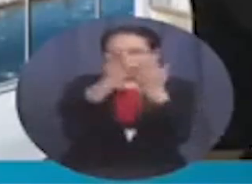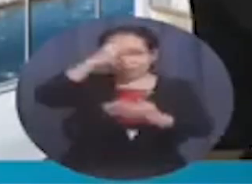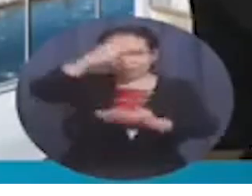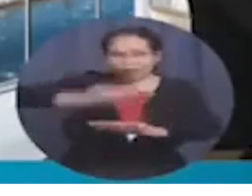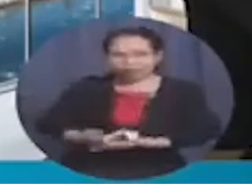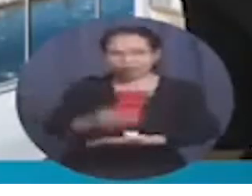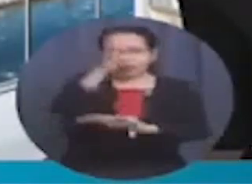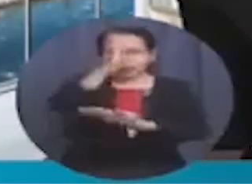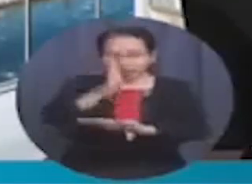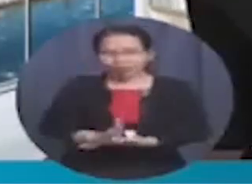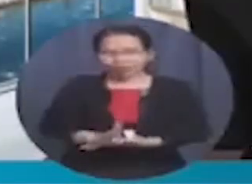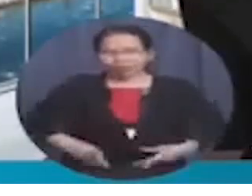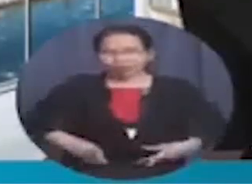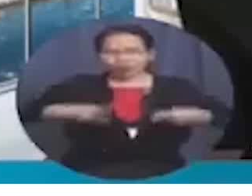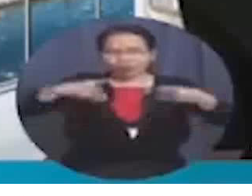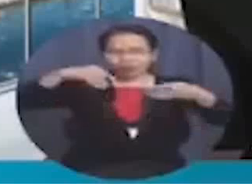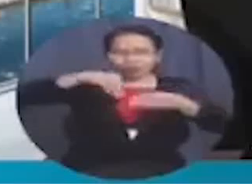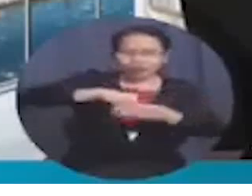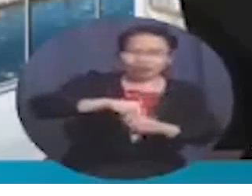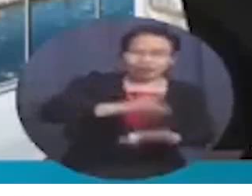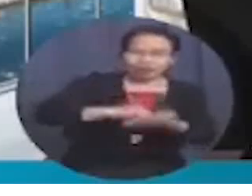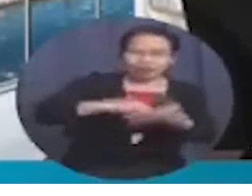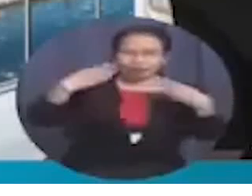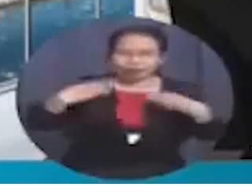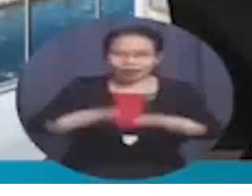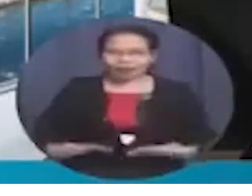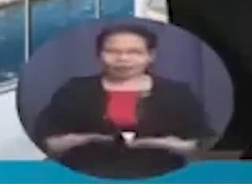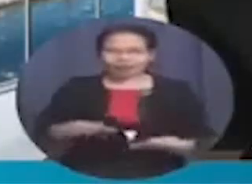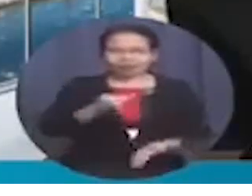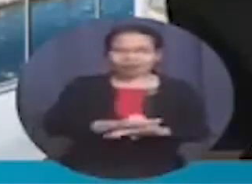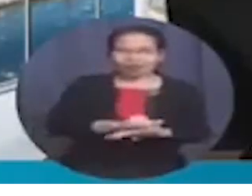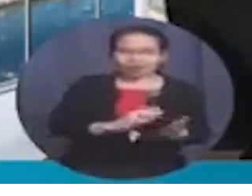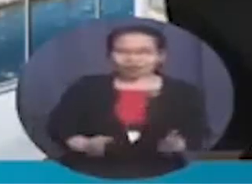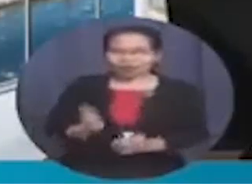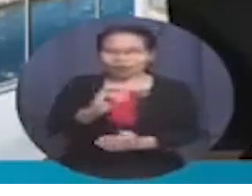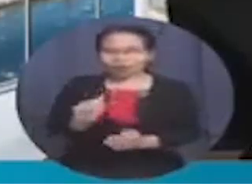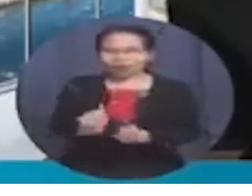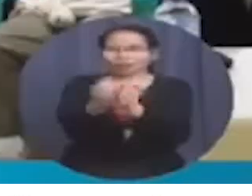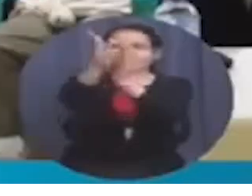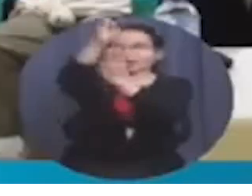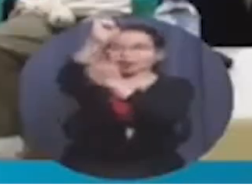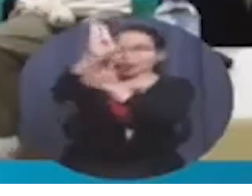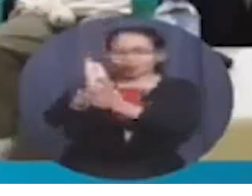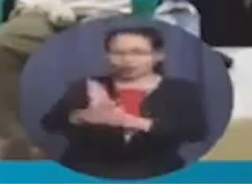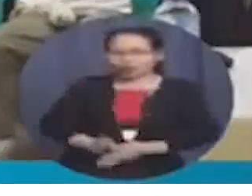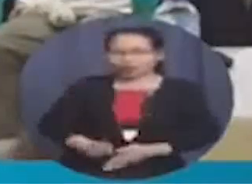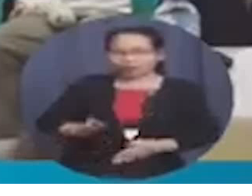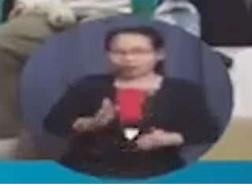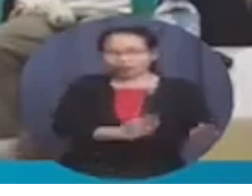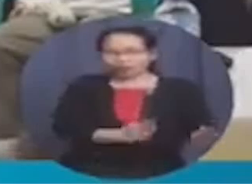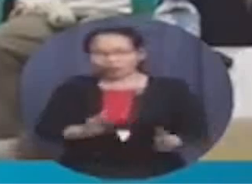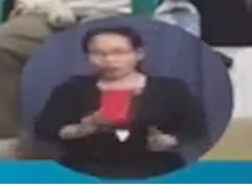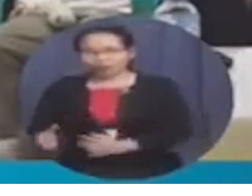of God, dwelt in that body that was prepared by the Father. It was